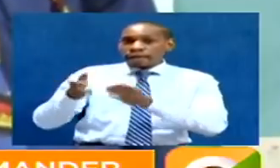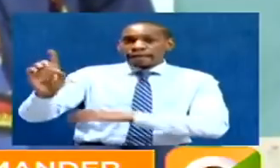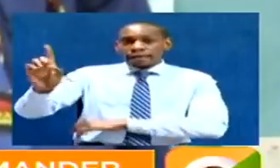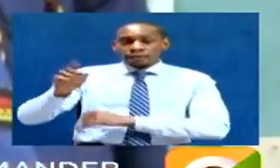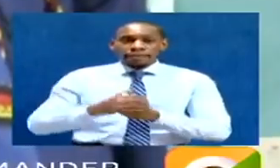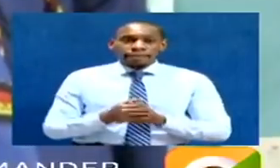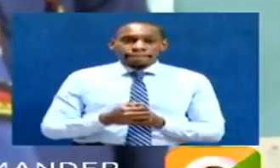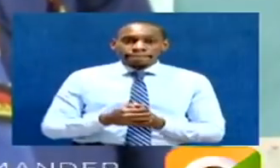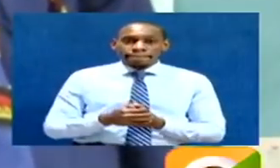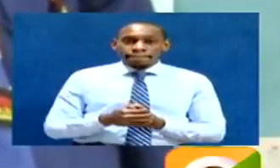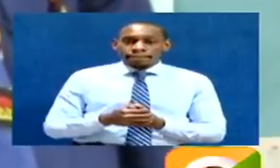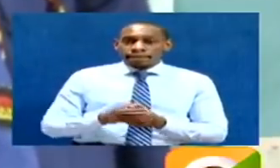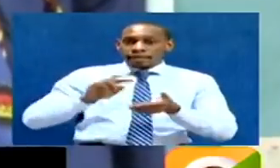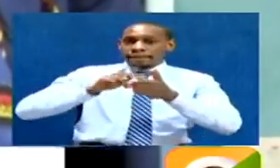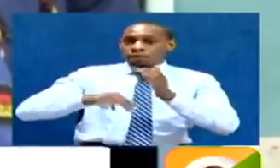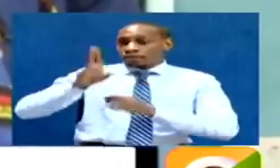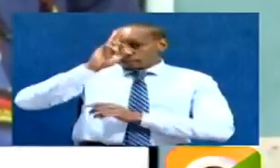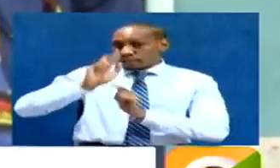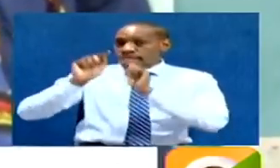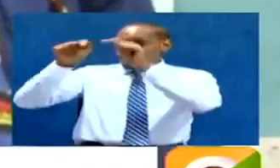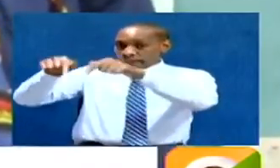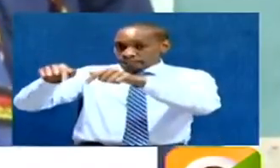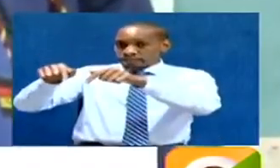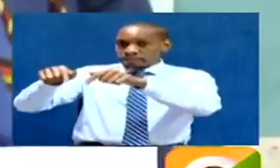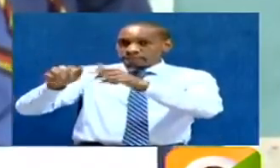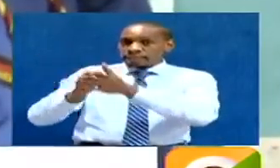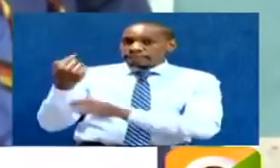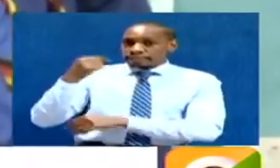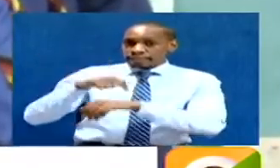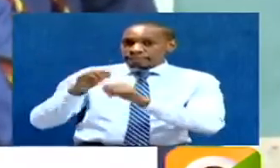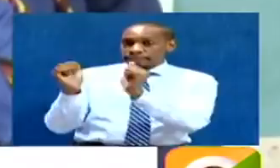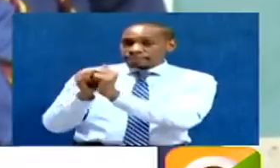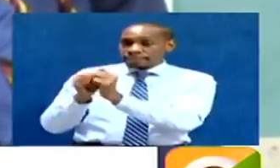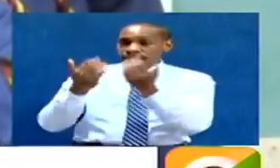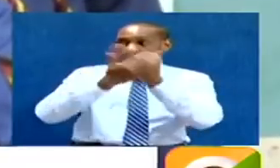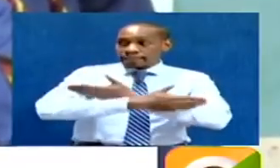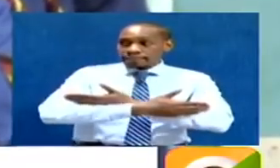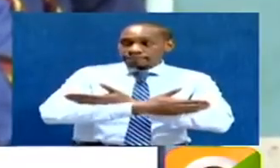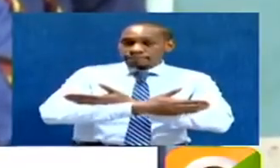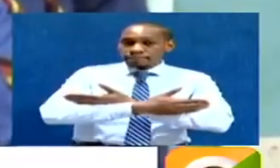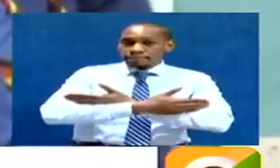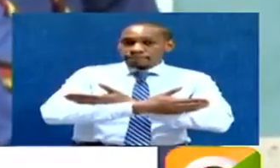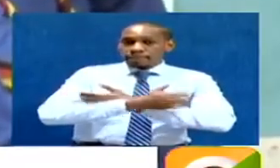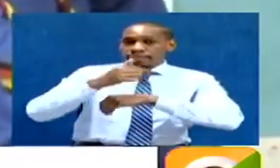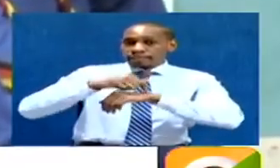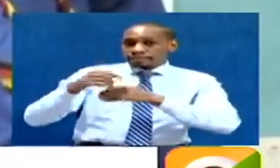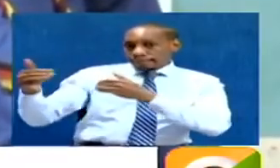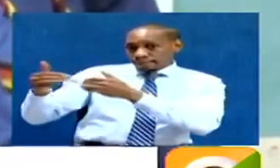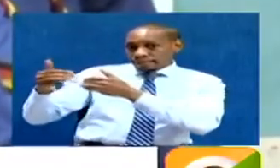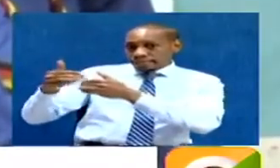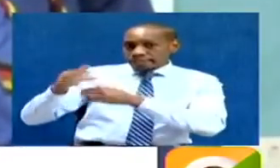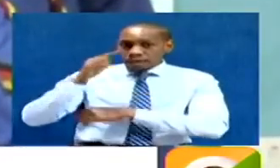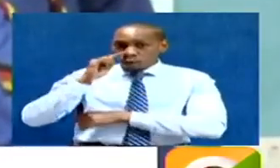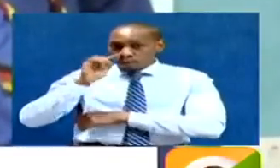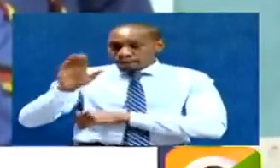Nairobi. Kwa hivyo polisi walienda huko jana saa 4 usiku. Wakati wanakaribia